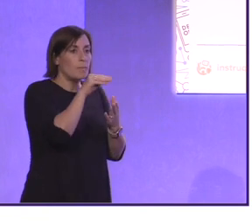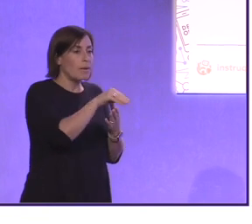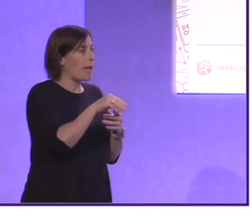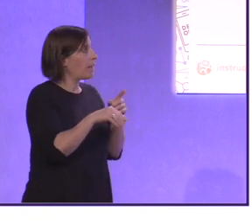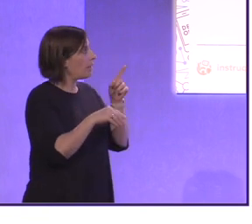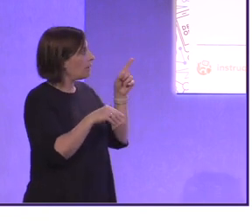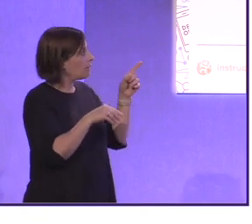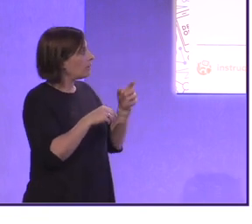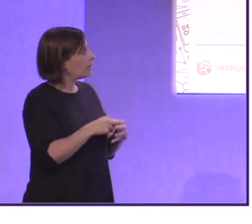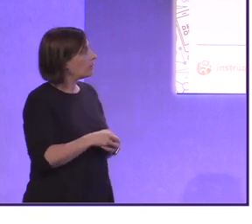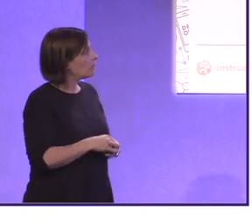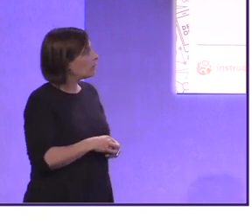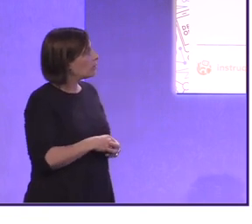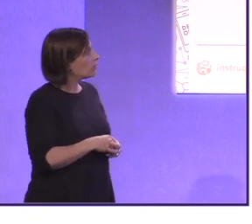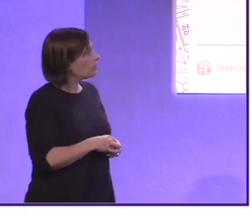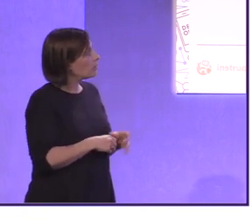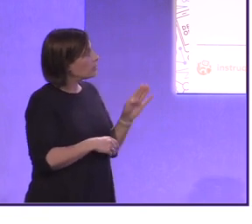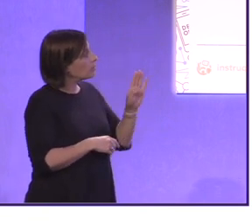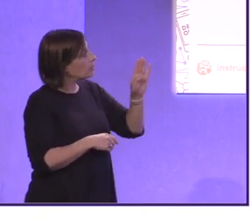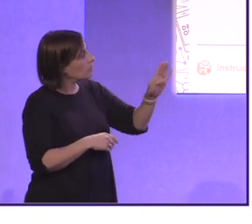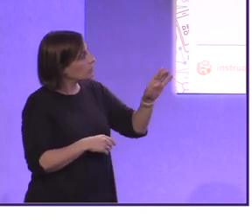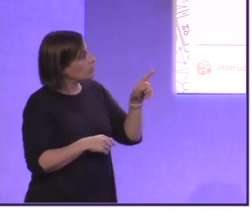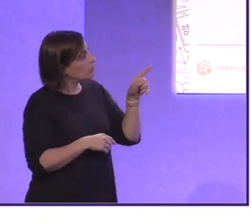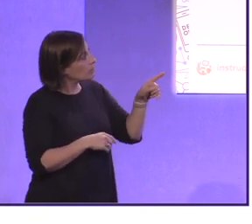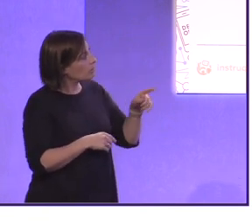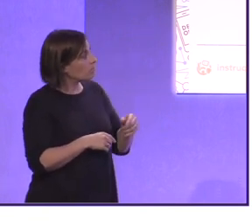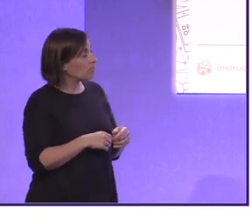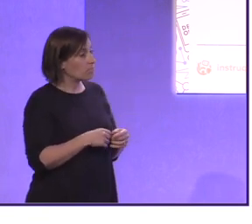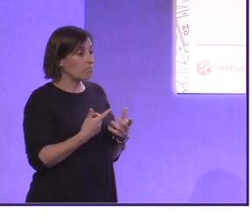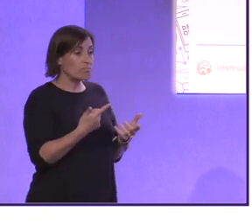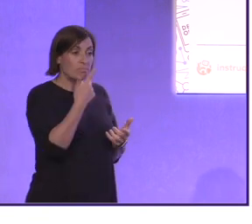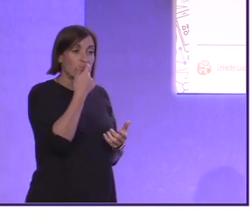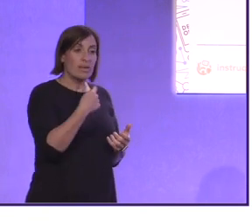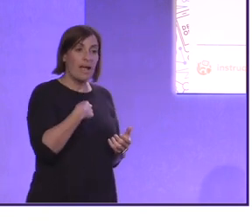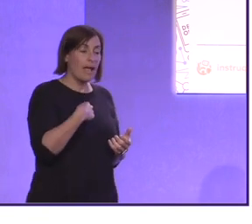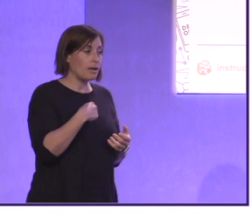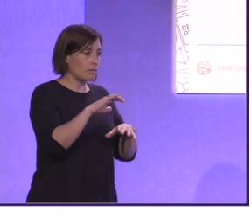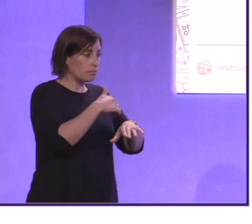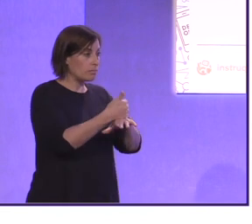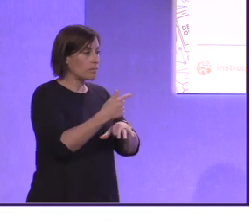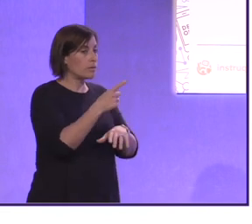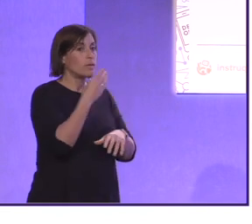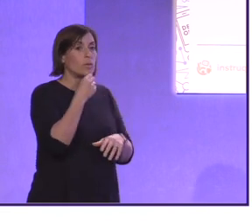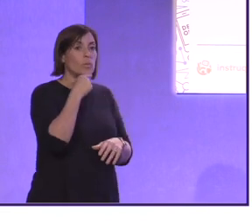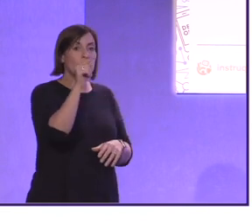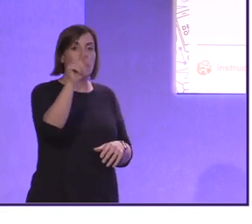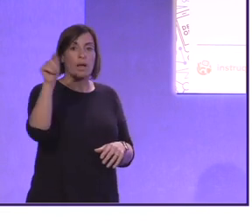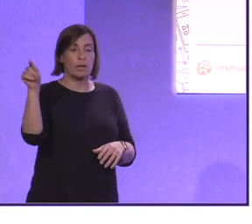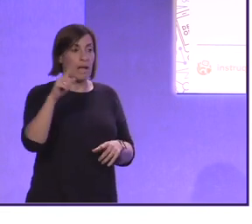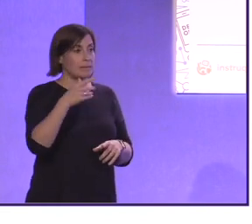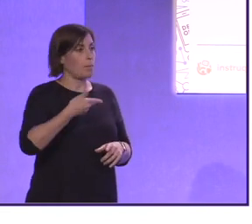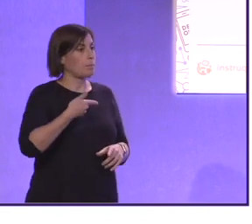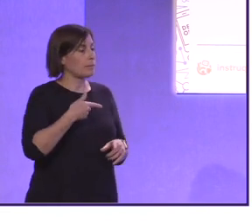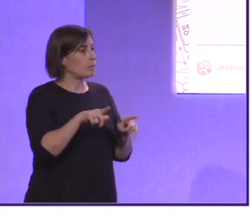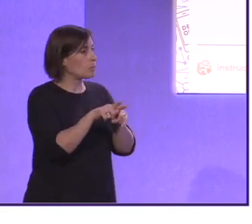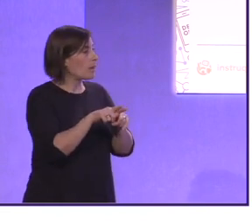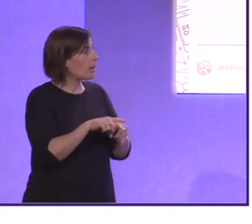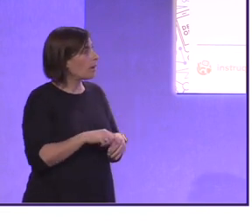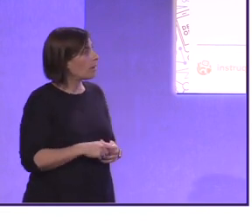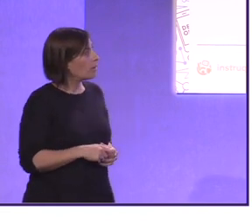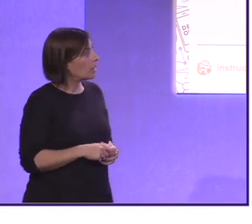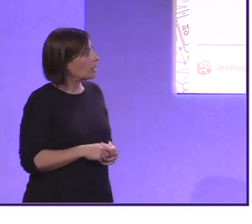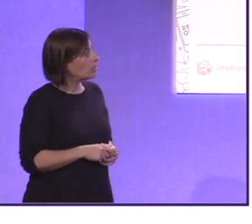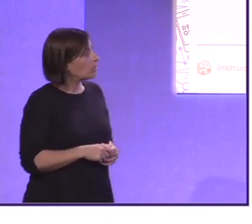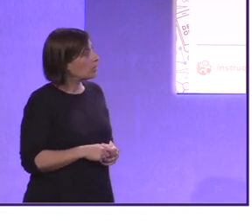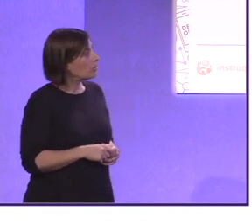capability? And then we've got the viability side, which is thinking not so much about the users, but actually now in terms of the business and the business case,